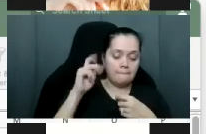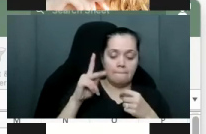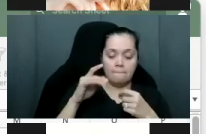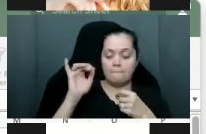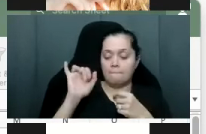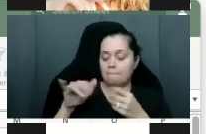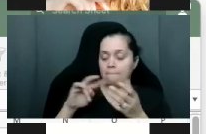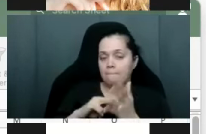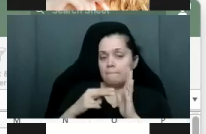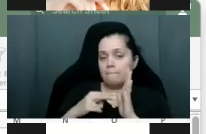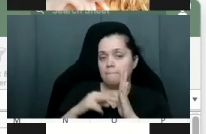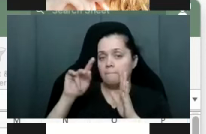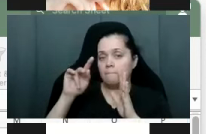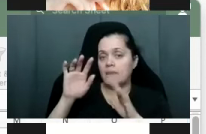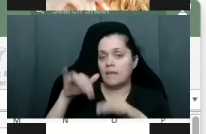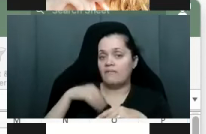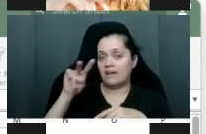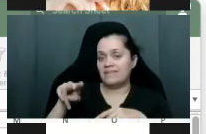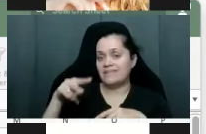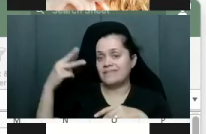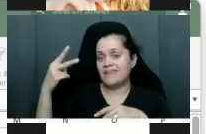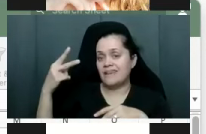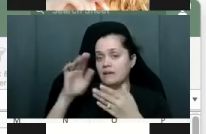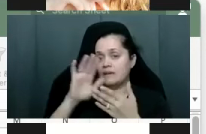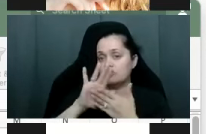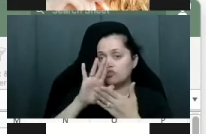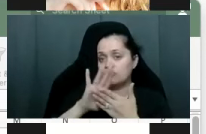that means there's a second sign-up sheet.